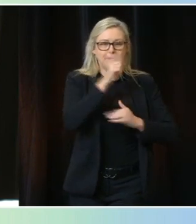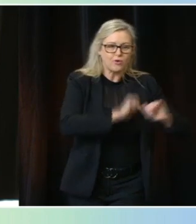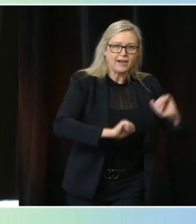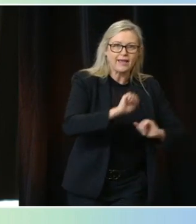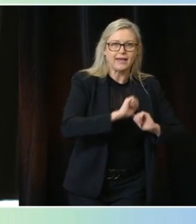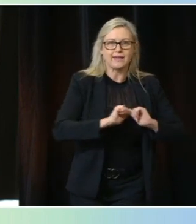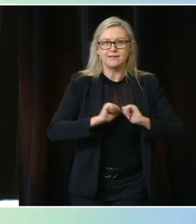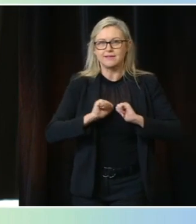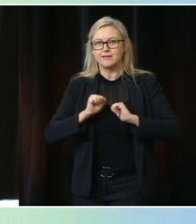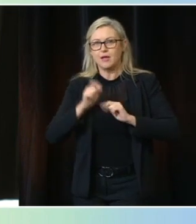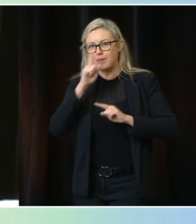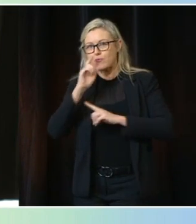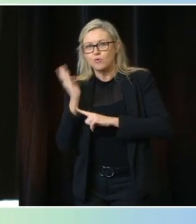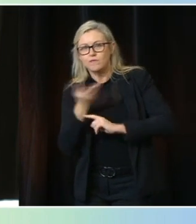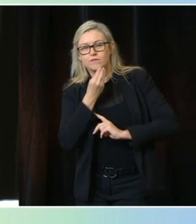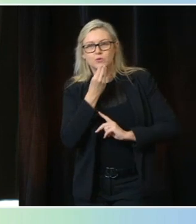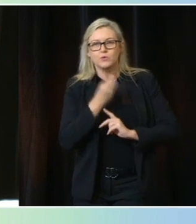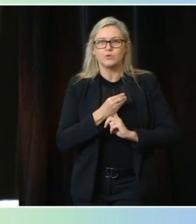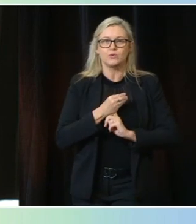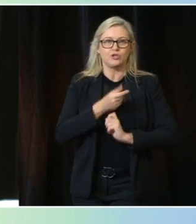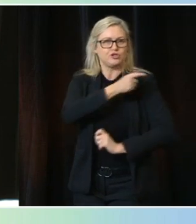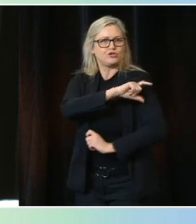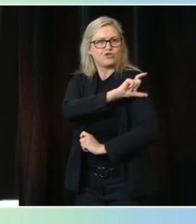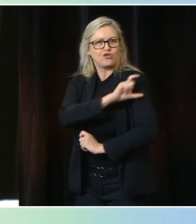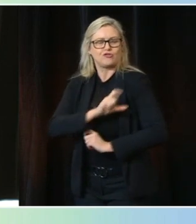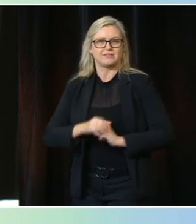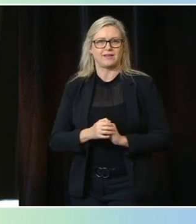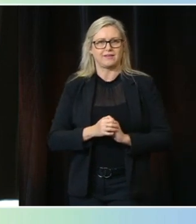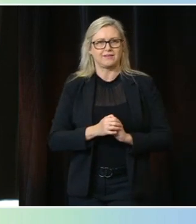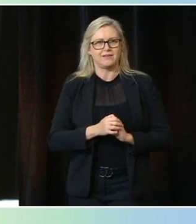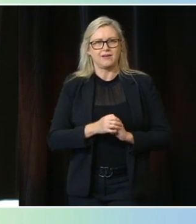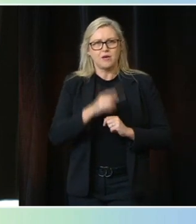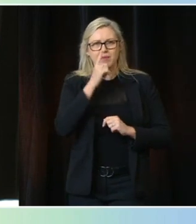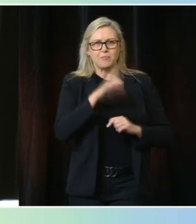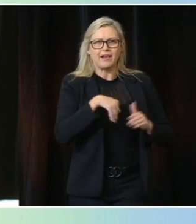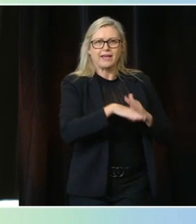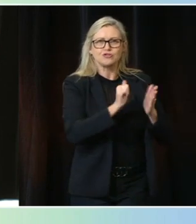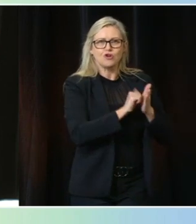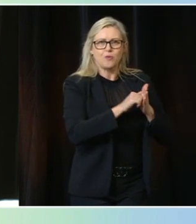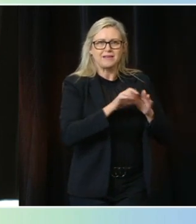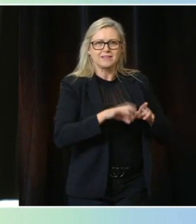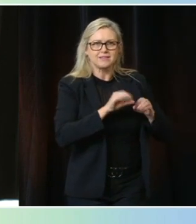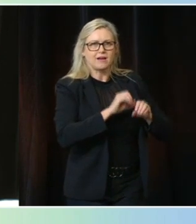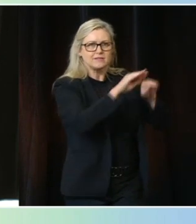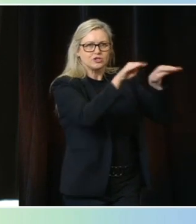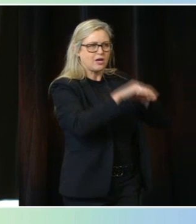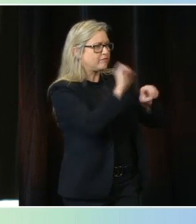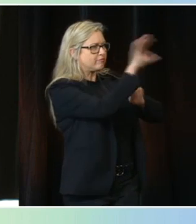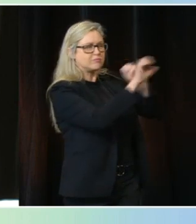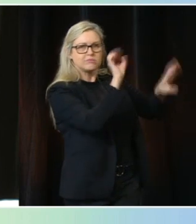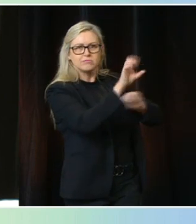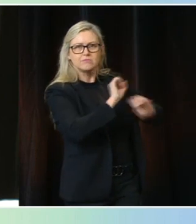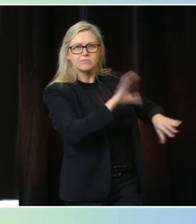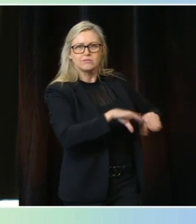the security staff as well all those Australian stacking shelves cleaning offices Building Homes